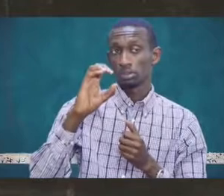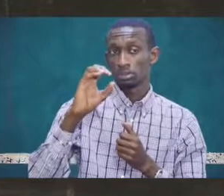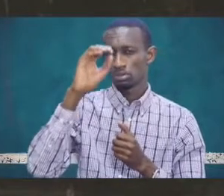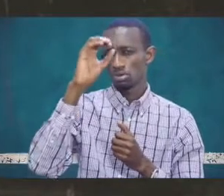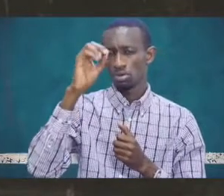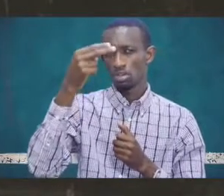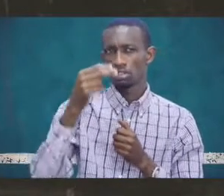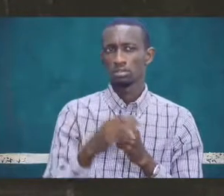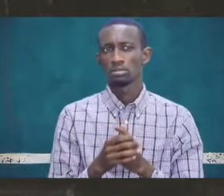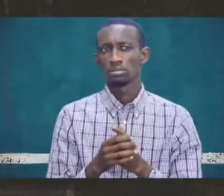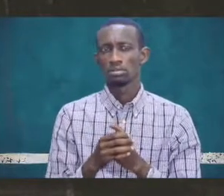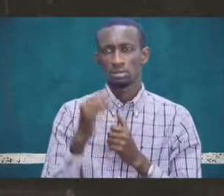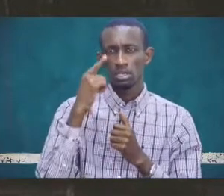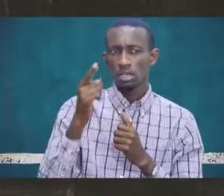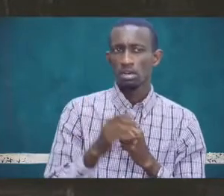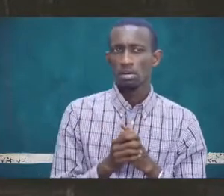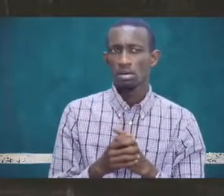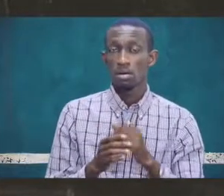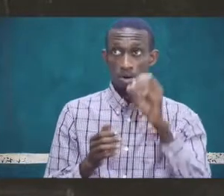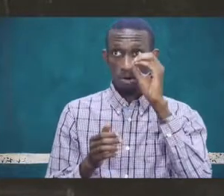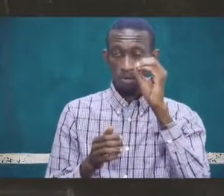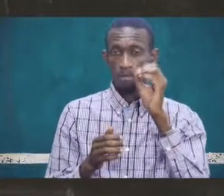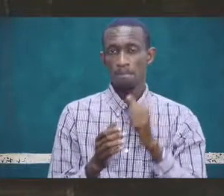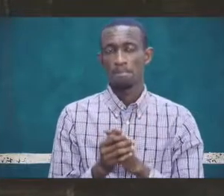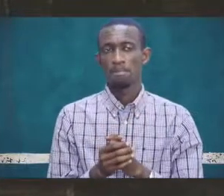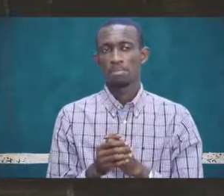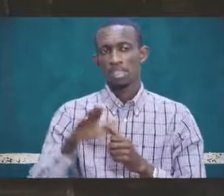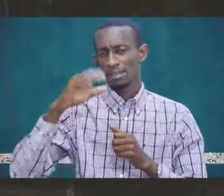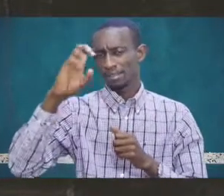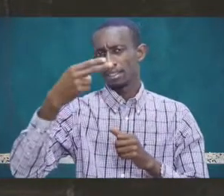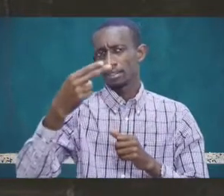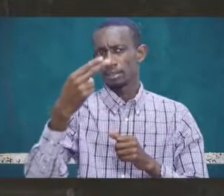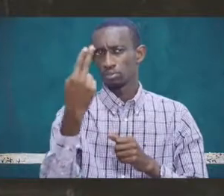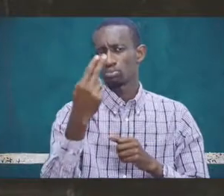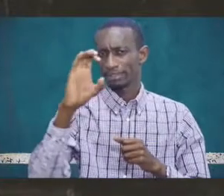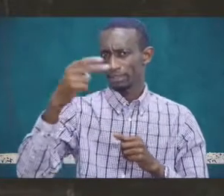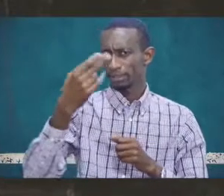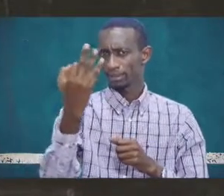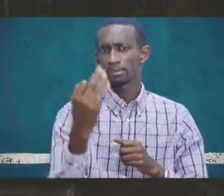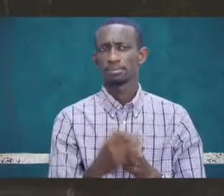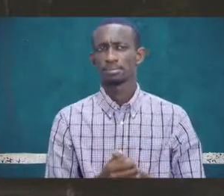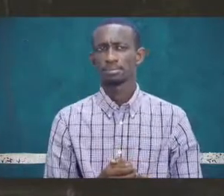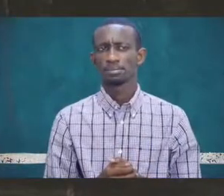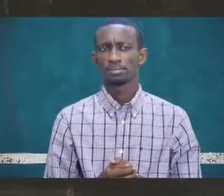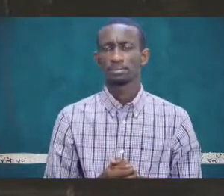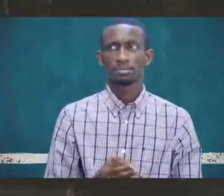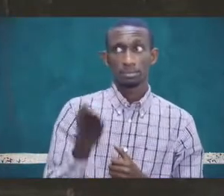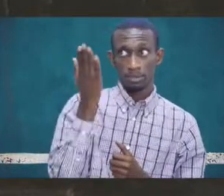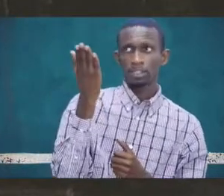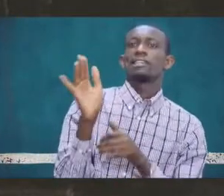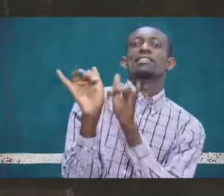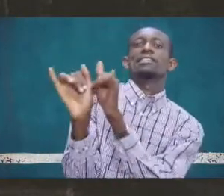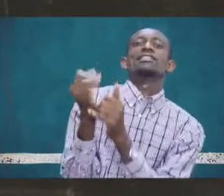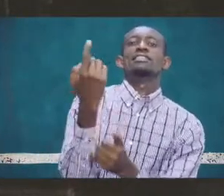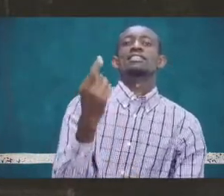have O here. Then CH2, CH3. This is what